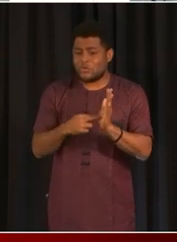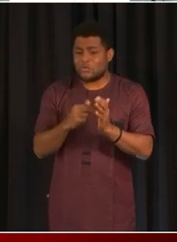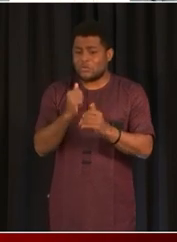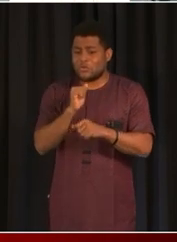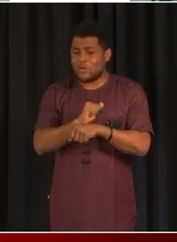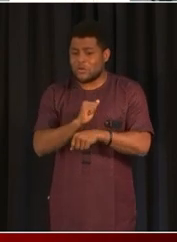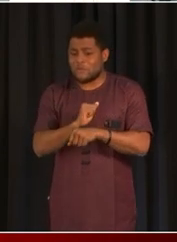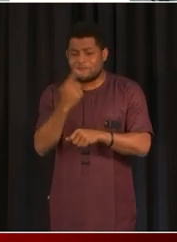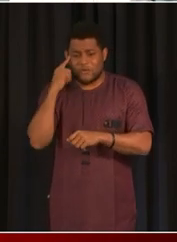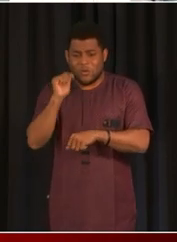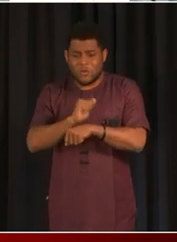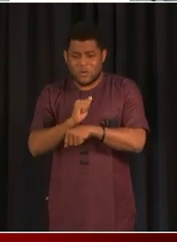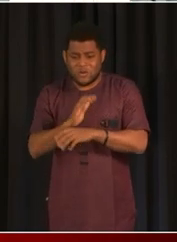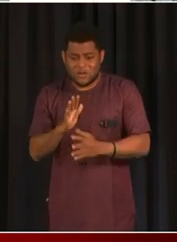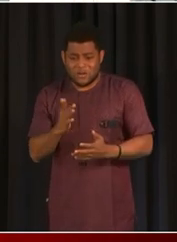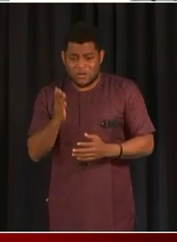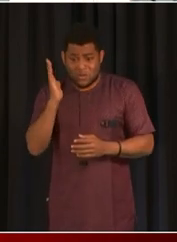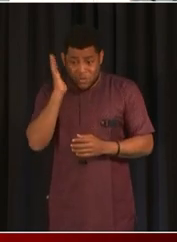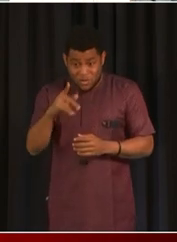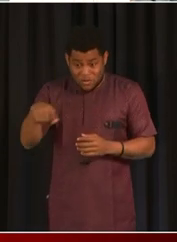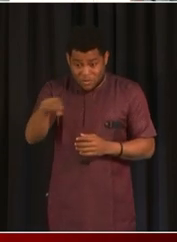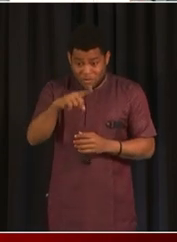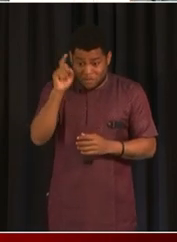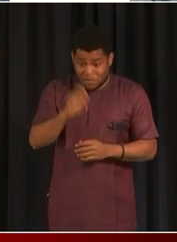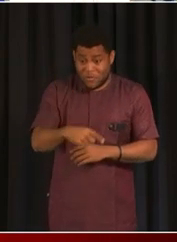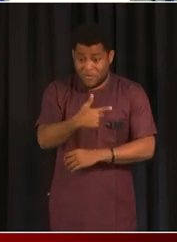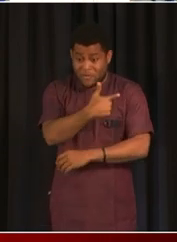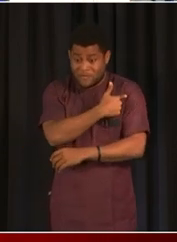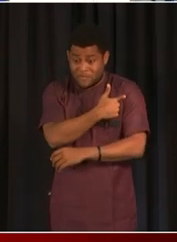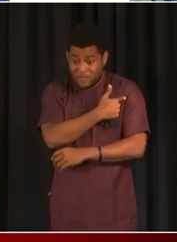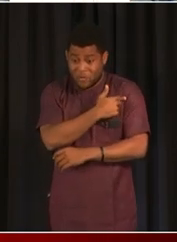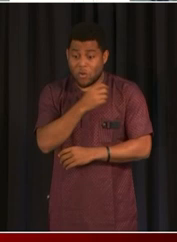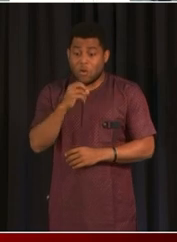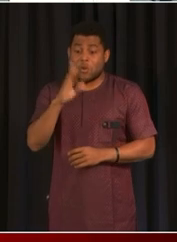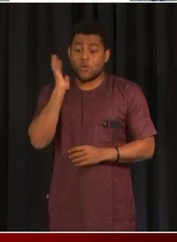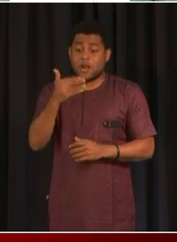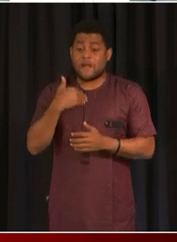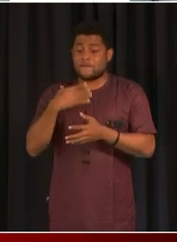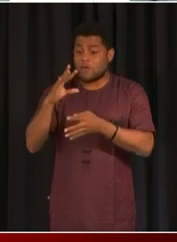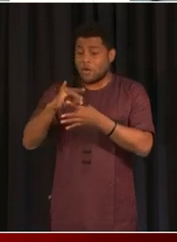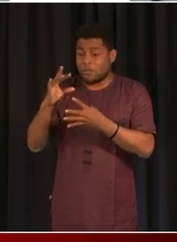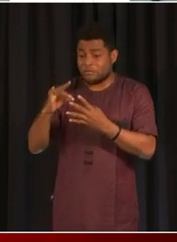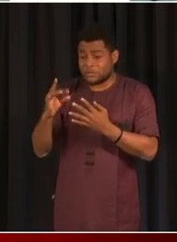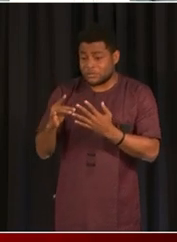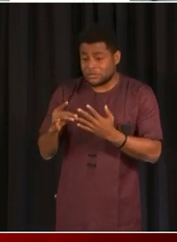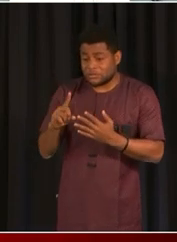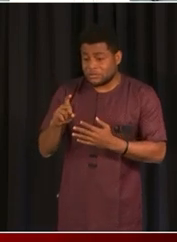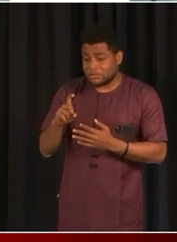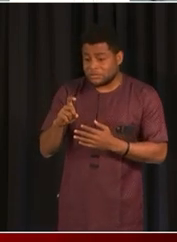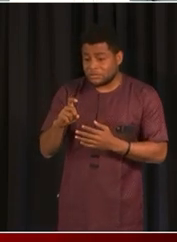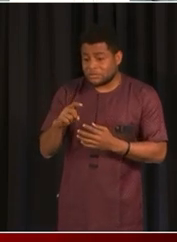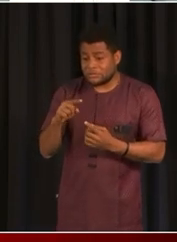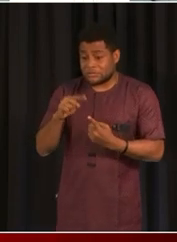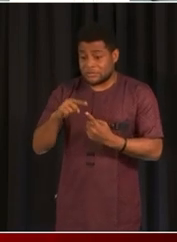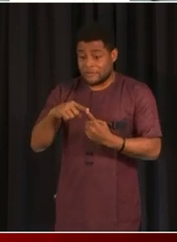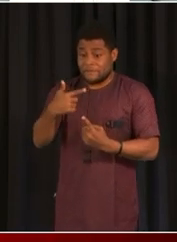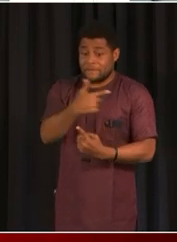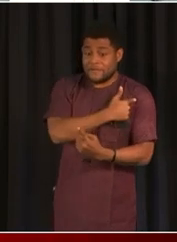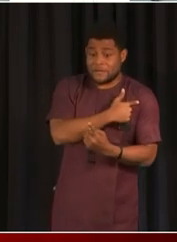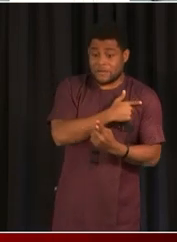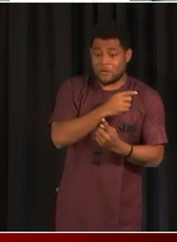they be required to get vaccinated, or will they have this option of being tested and doing